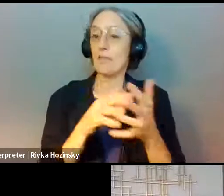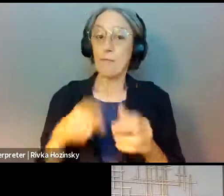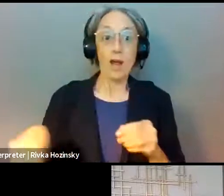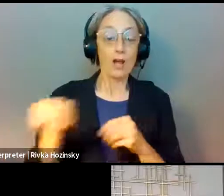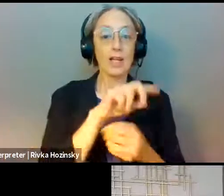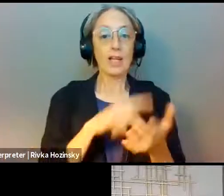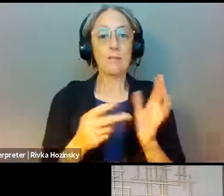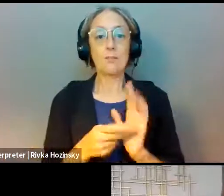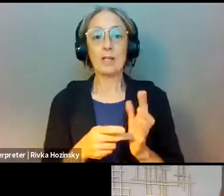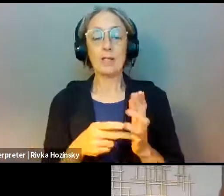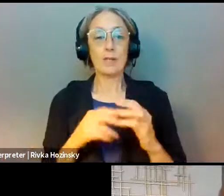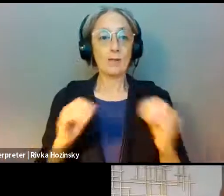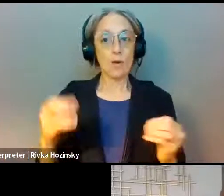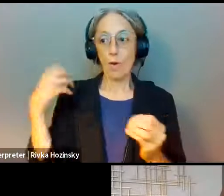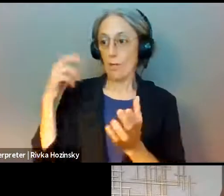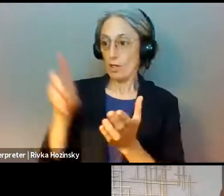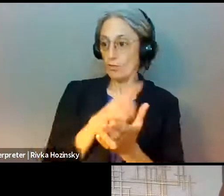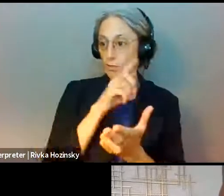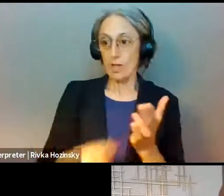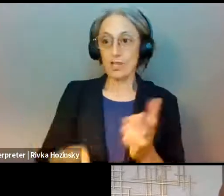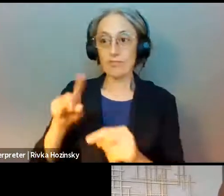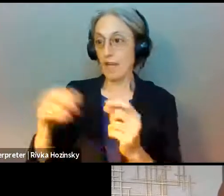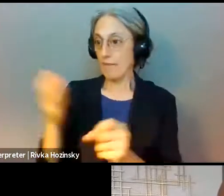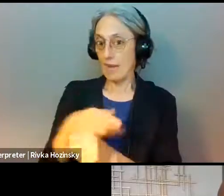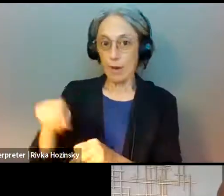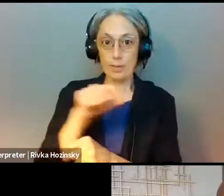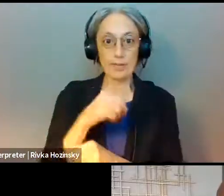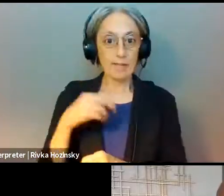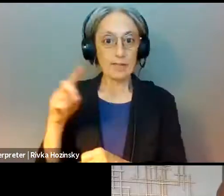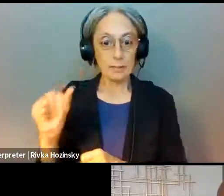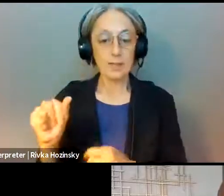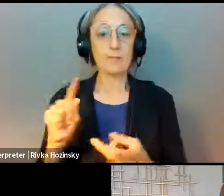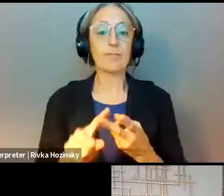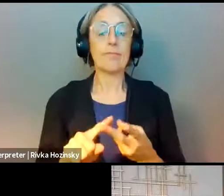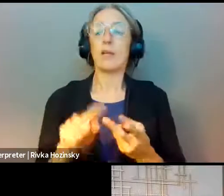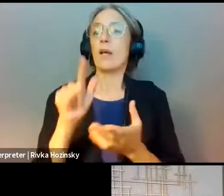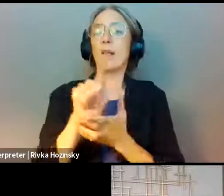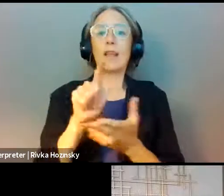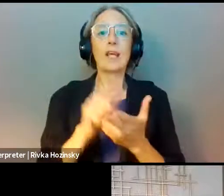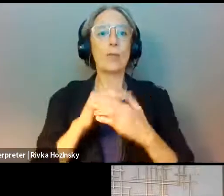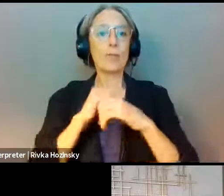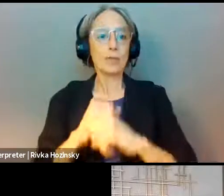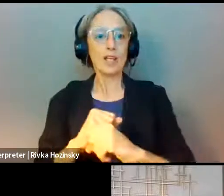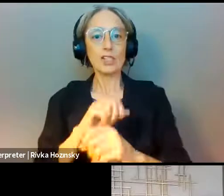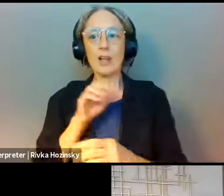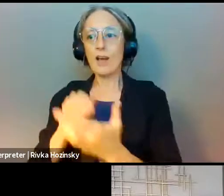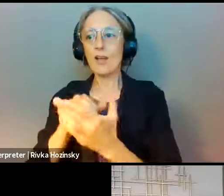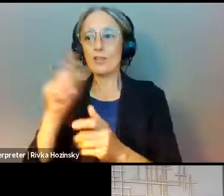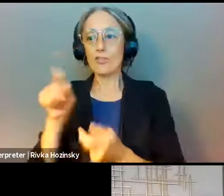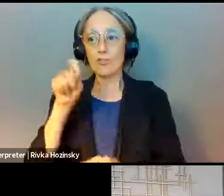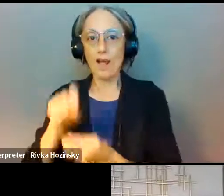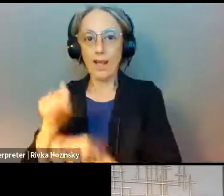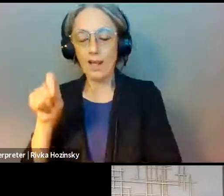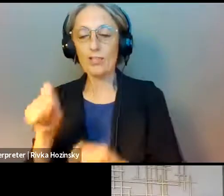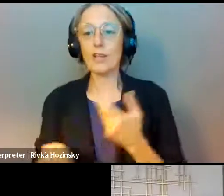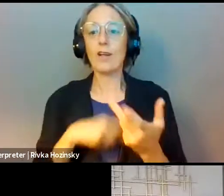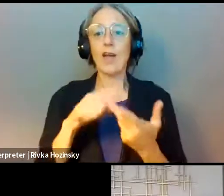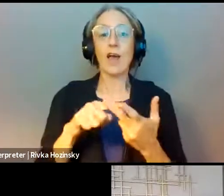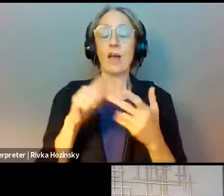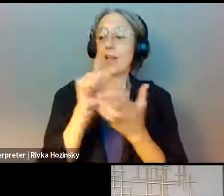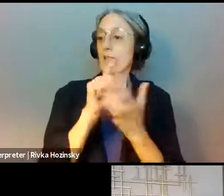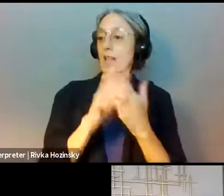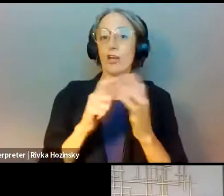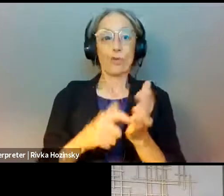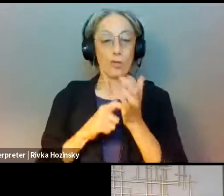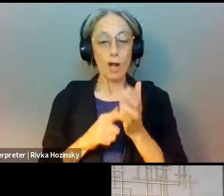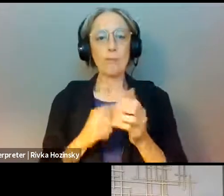because of employer discrimination. It meant a legal protection from retaliation and a legal requirement to ensure equal access to